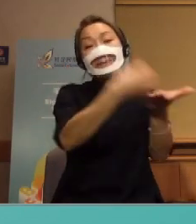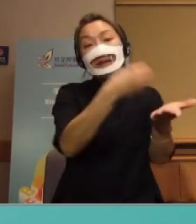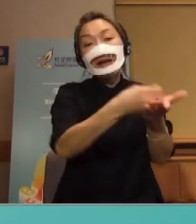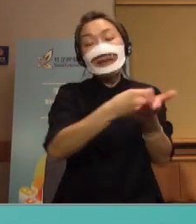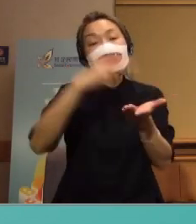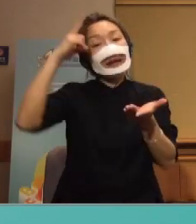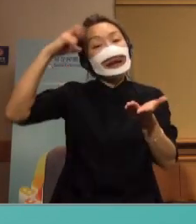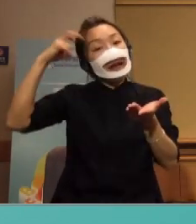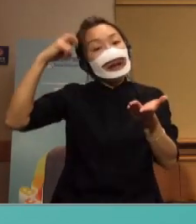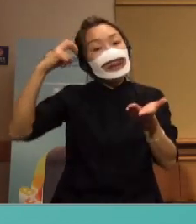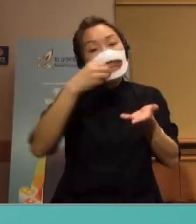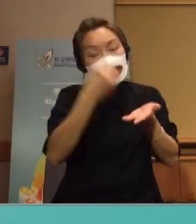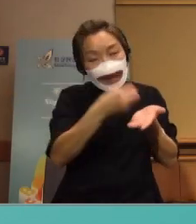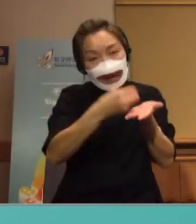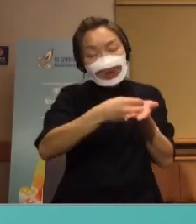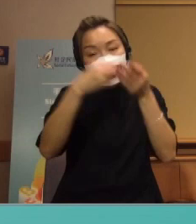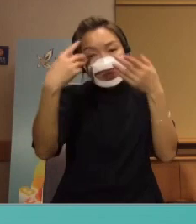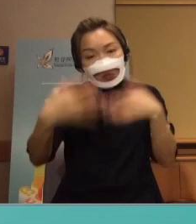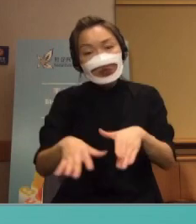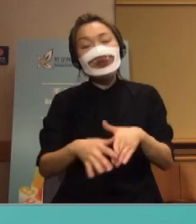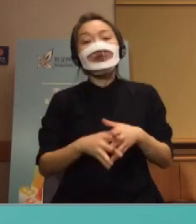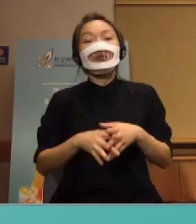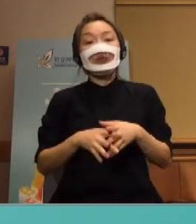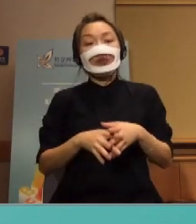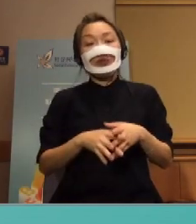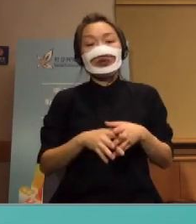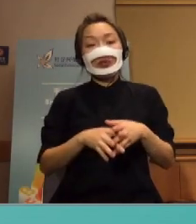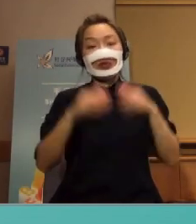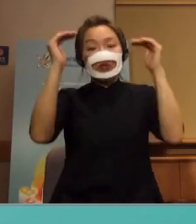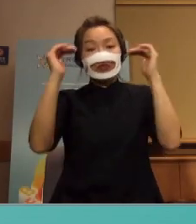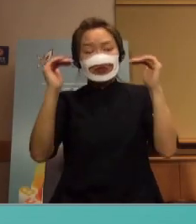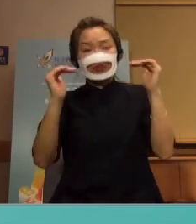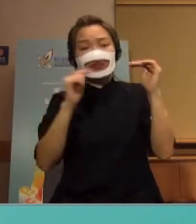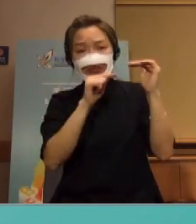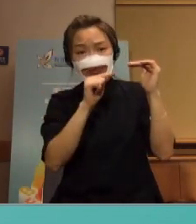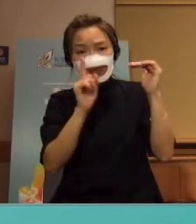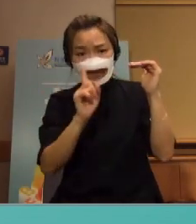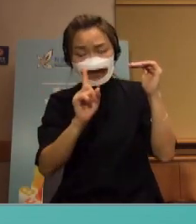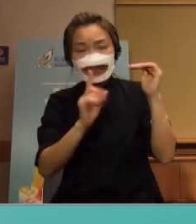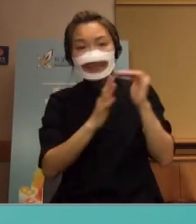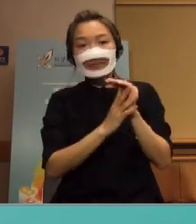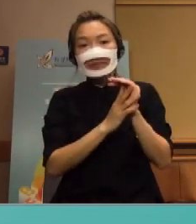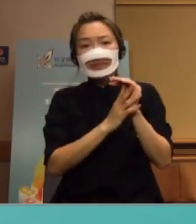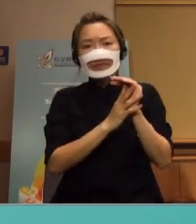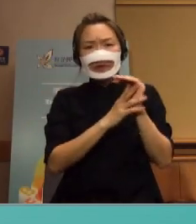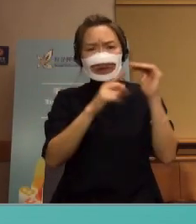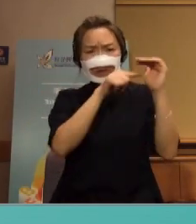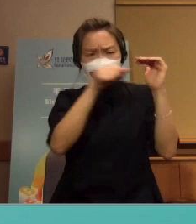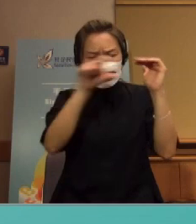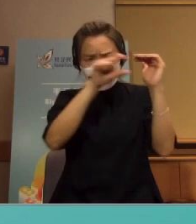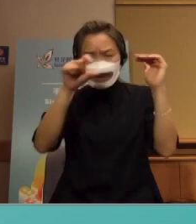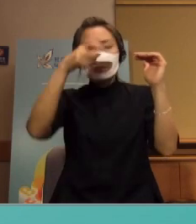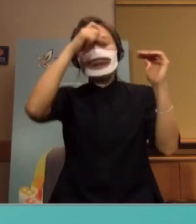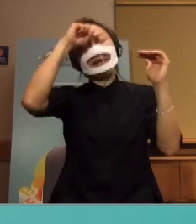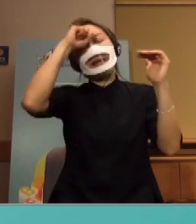electronic history of purchase. You can brag about it to your kid. Look, I'm carbon neutral in 2022. You actually can use the reward point we issue you to